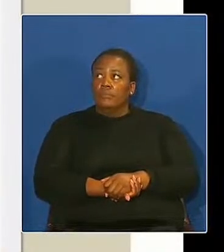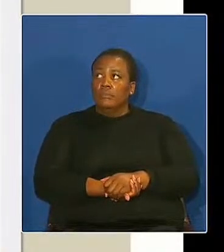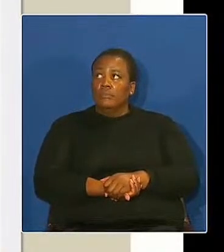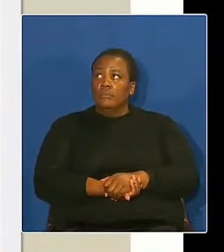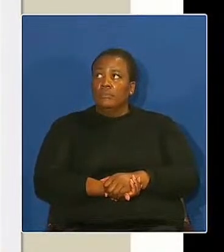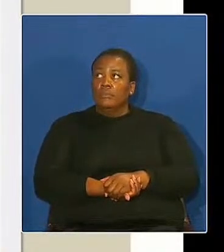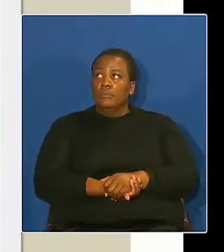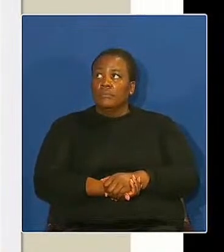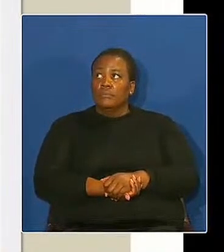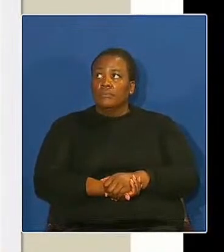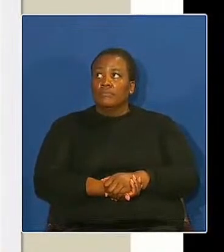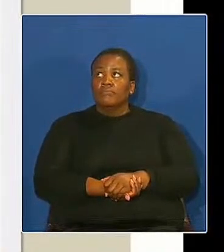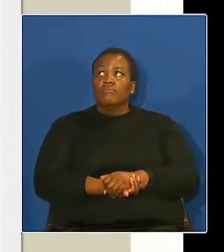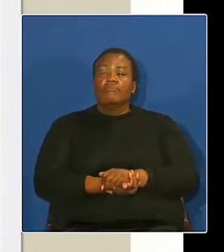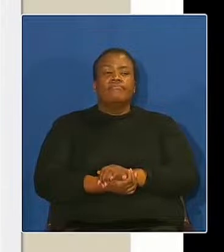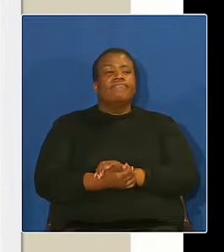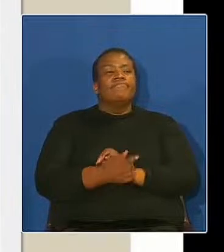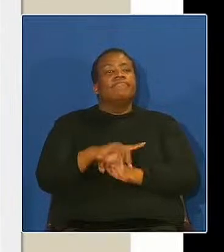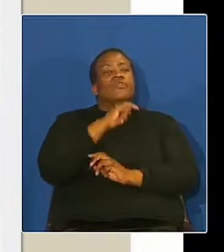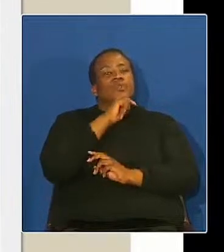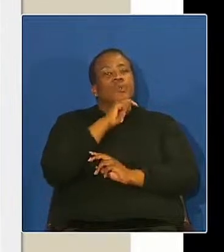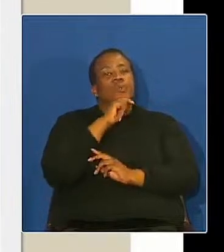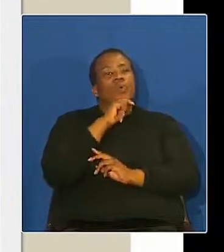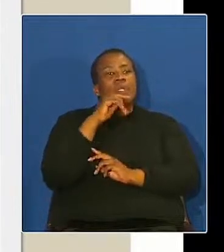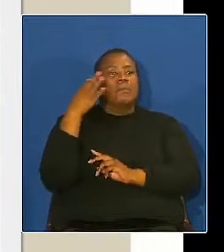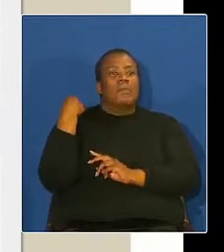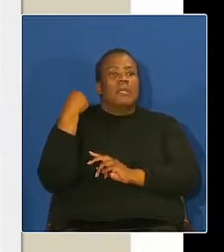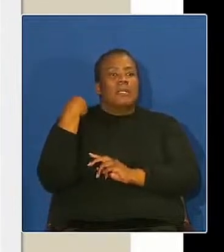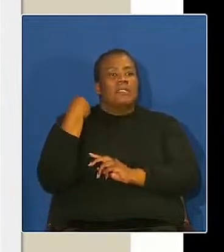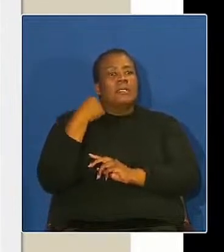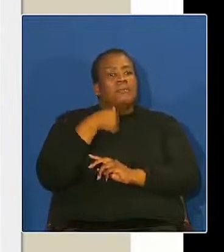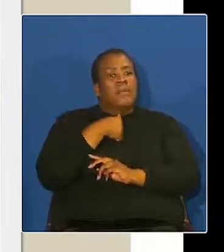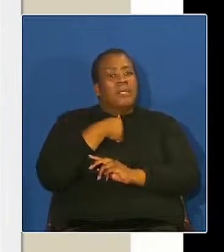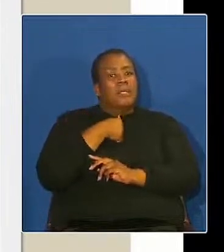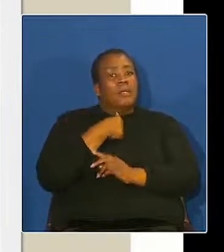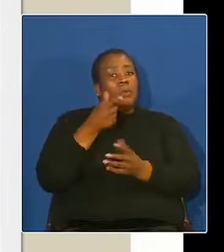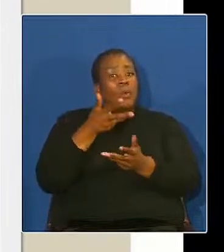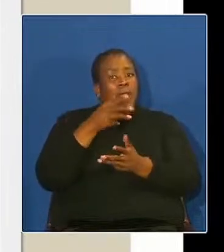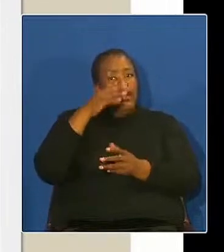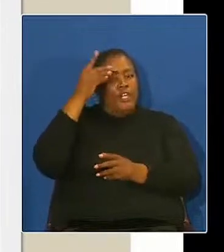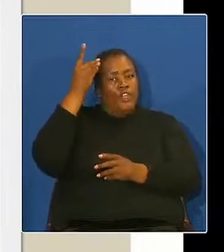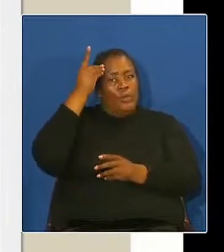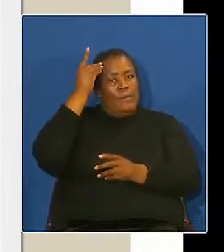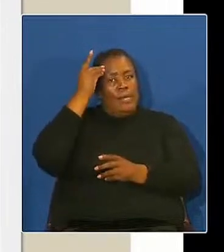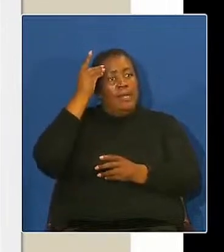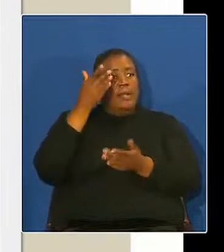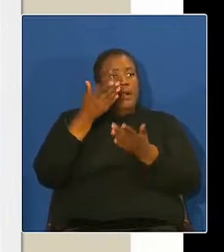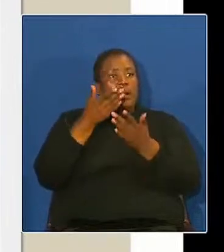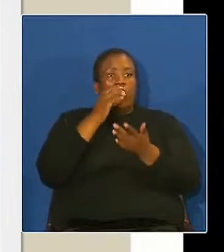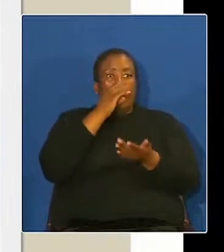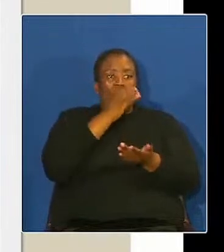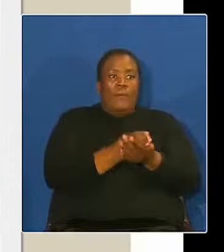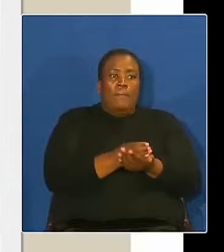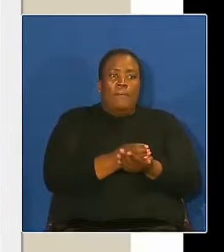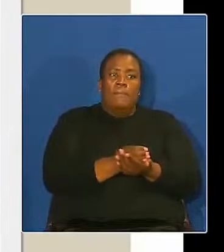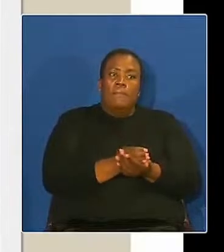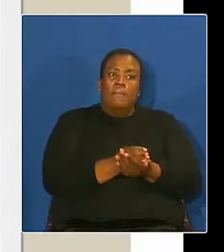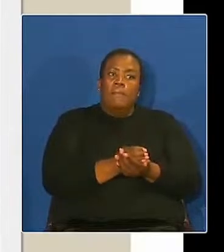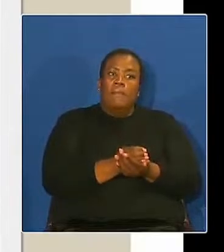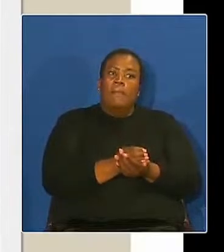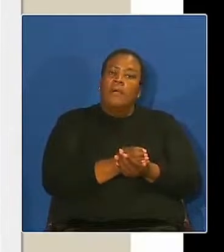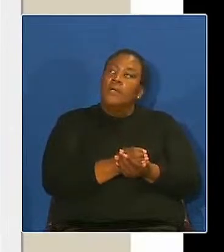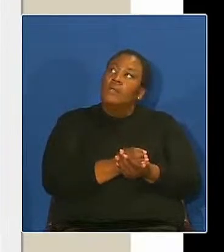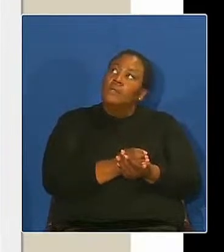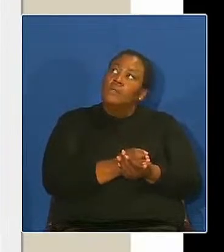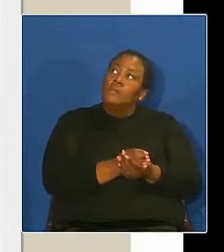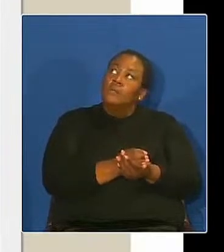And the message reads, Morning Minister, I'm in Durban and can confirm that they got nothing